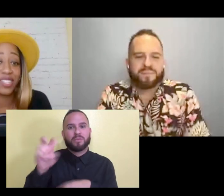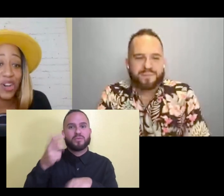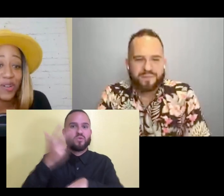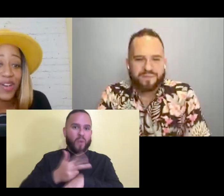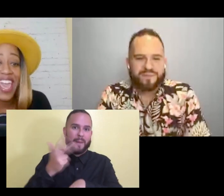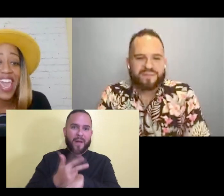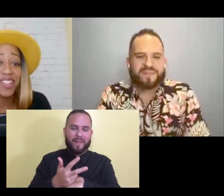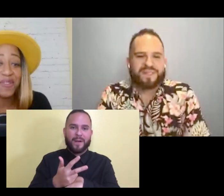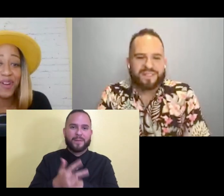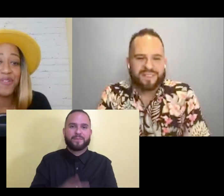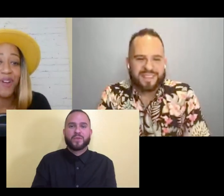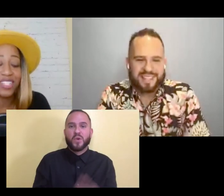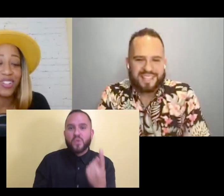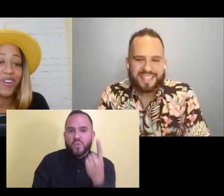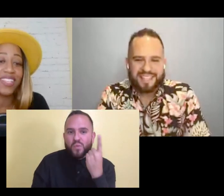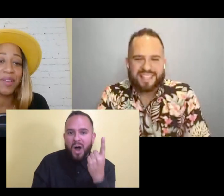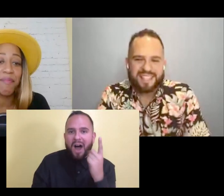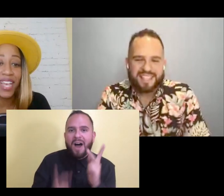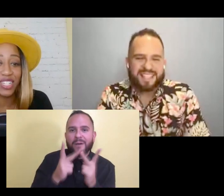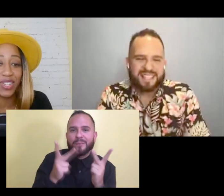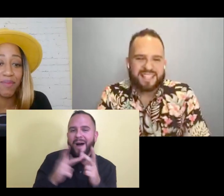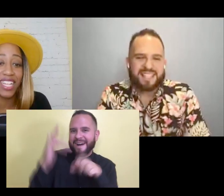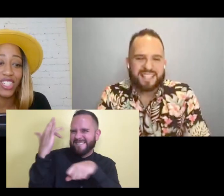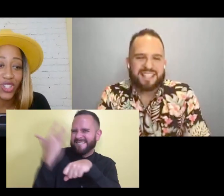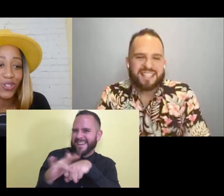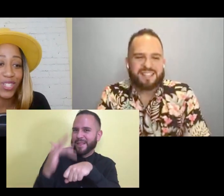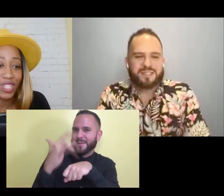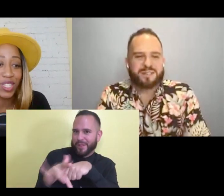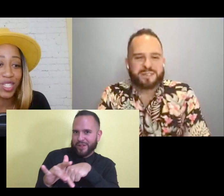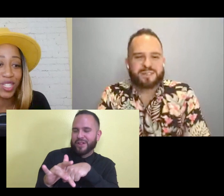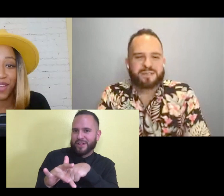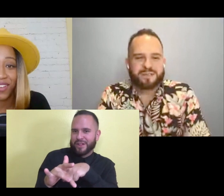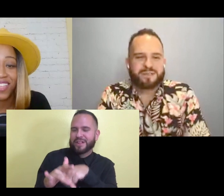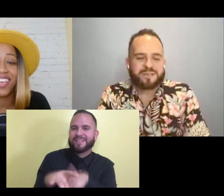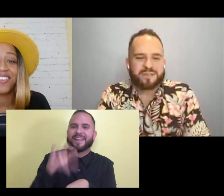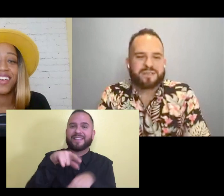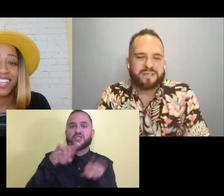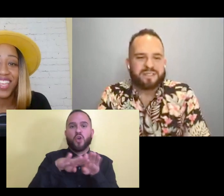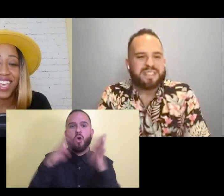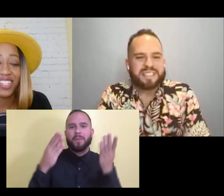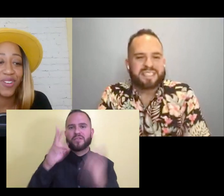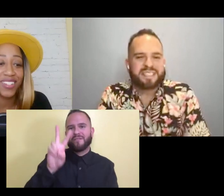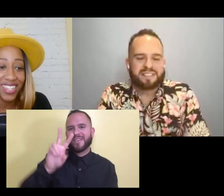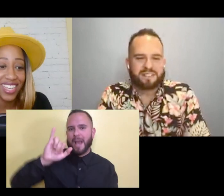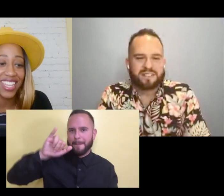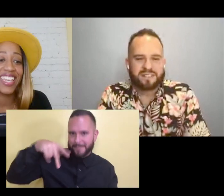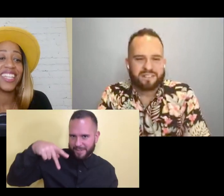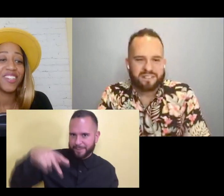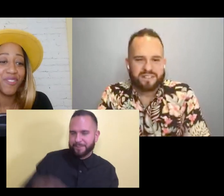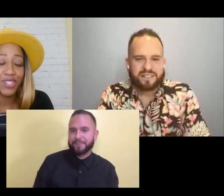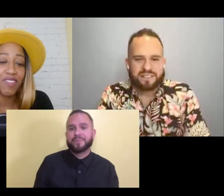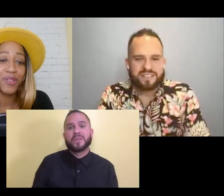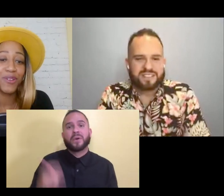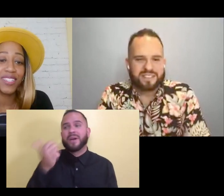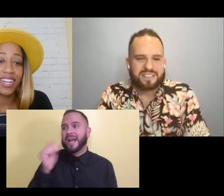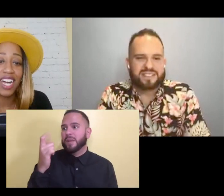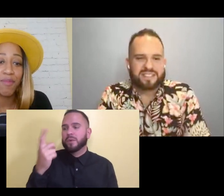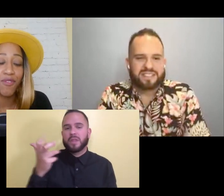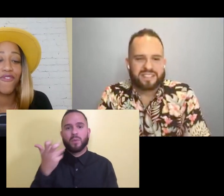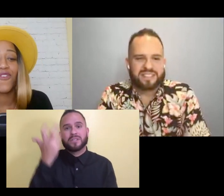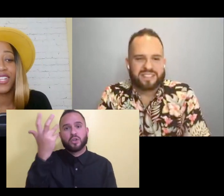VIP. So anyone who wants to go on this amazing trip that Joe just spoke about, you guys will have to head to our site,